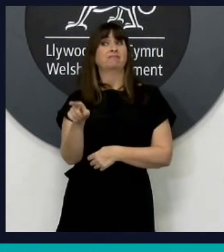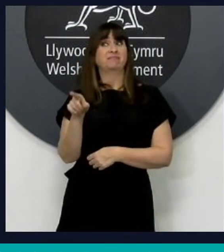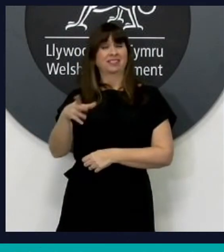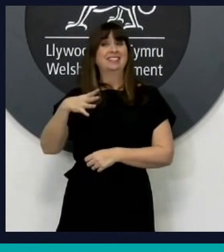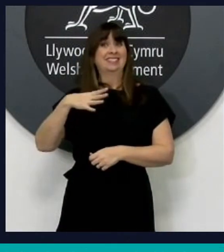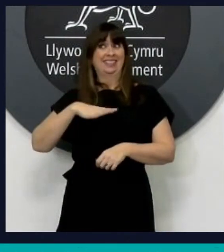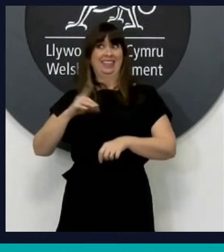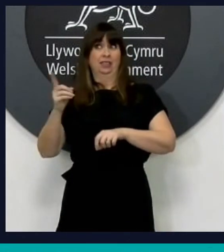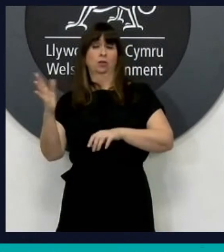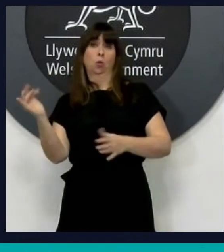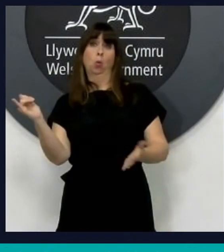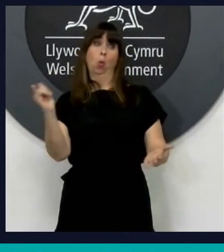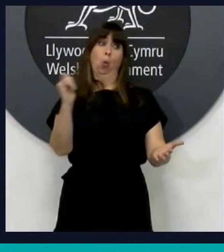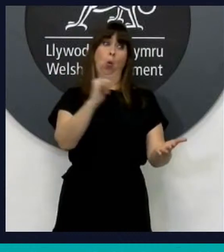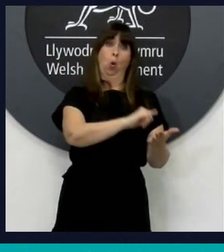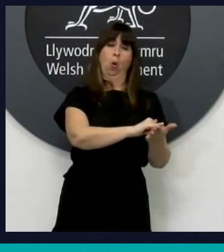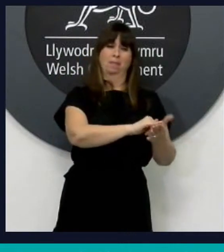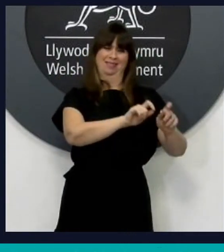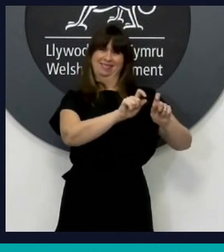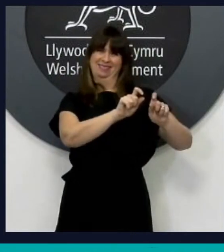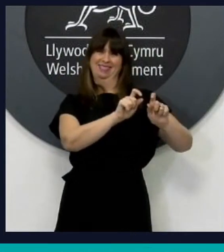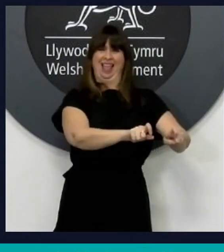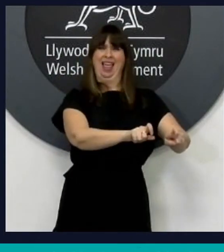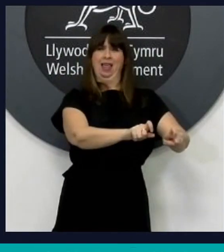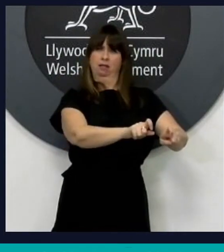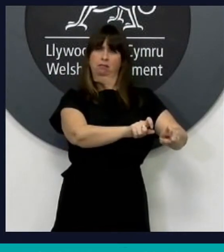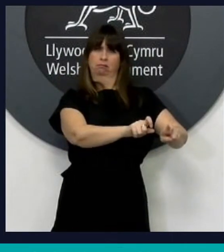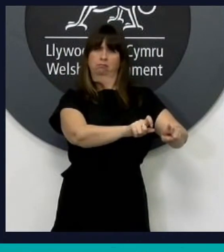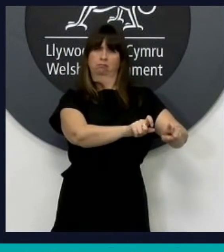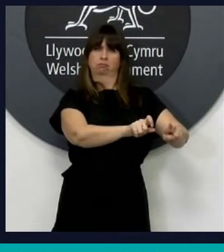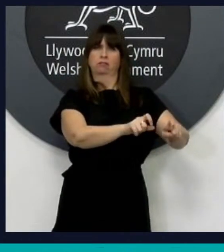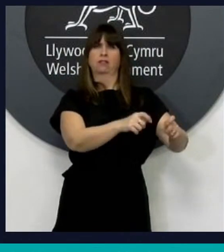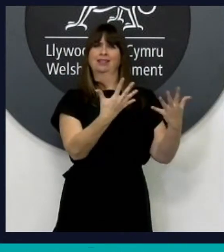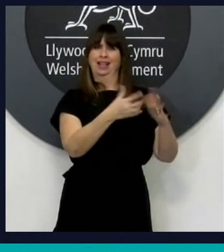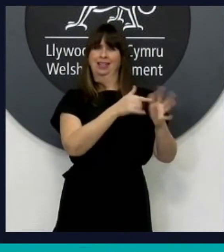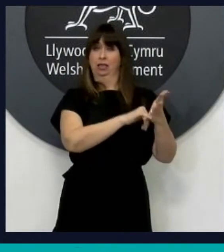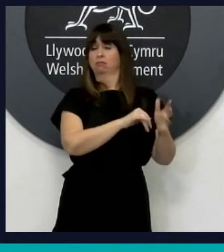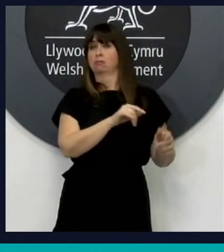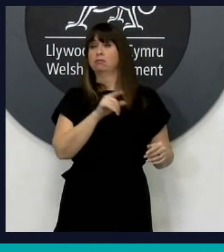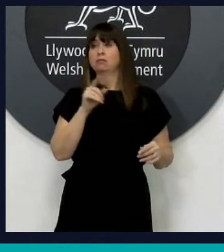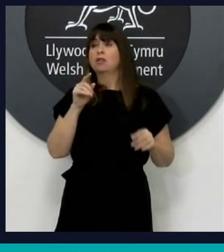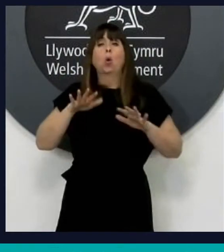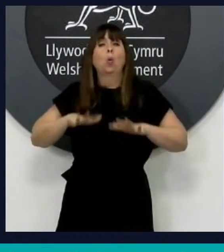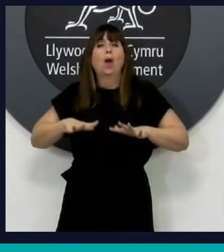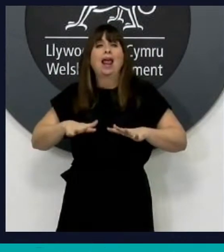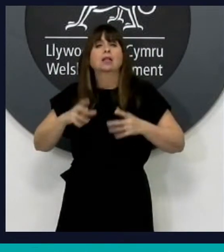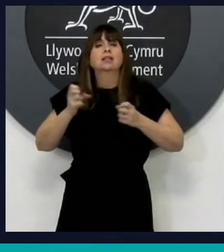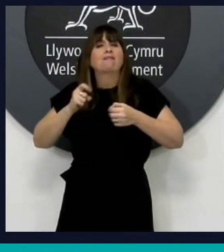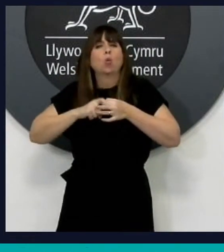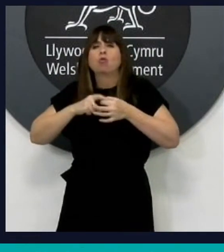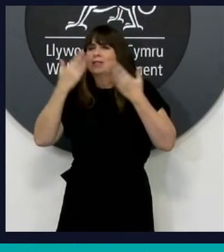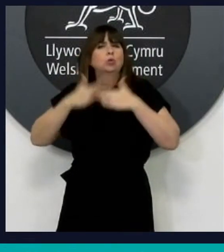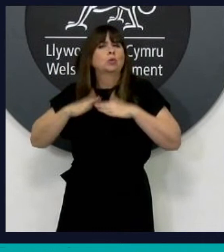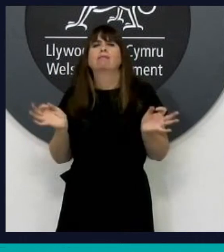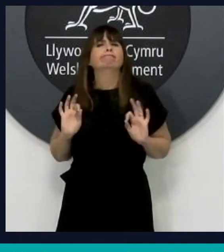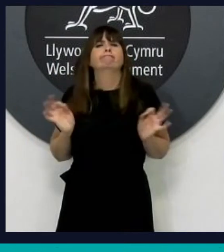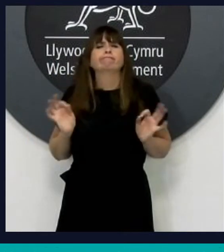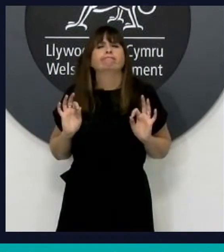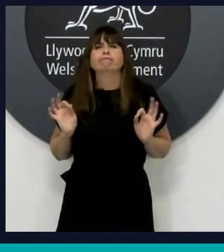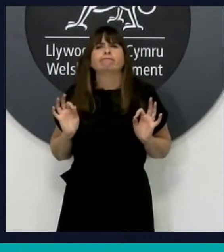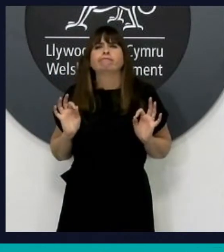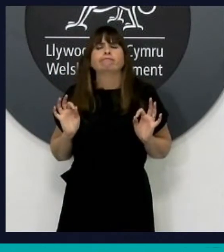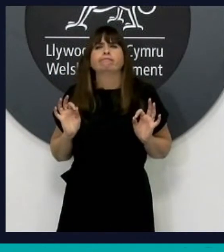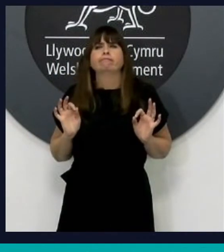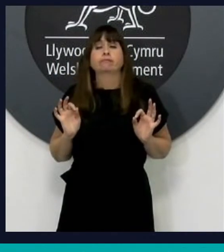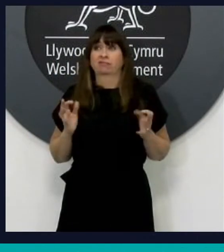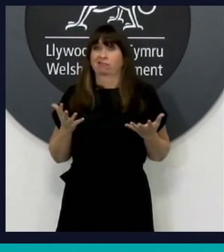to self-isolate on their return. There are no places in Wales where they can be accommodated because we don't have those